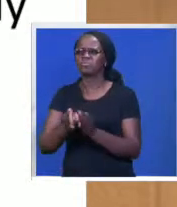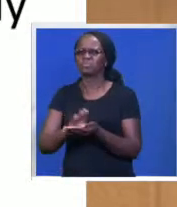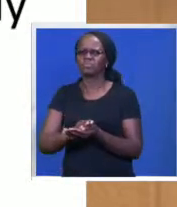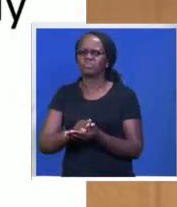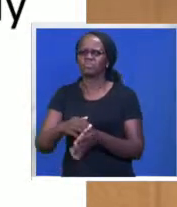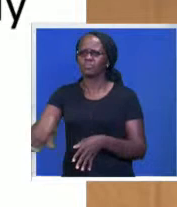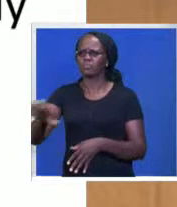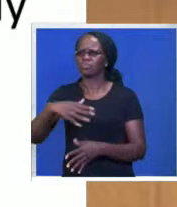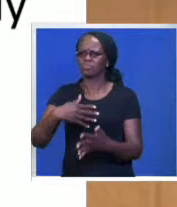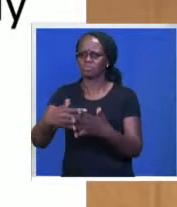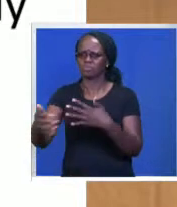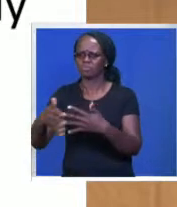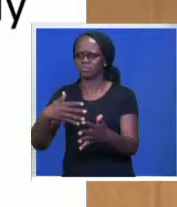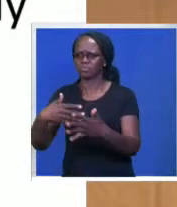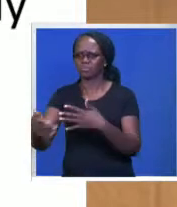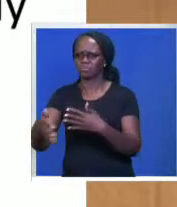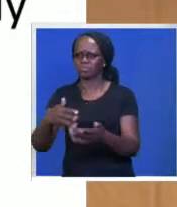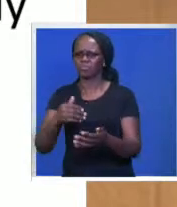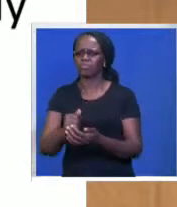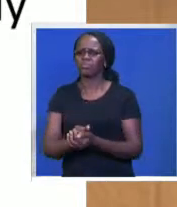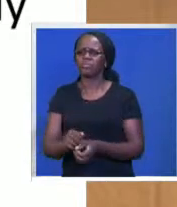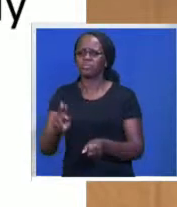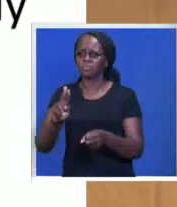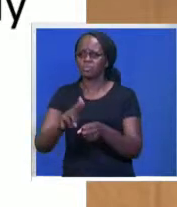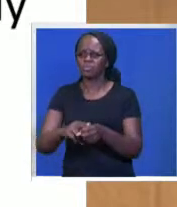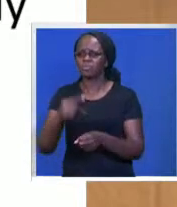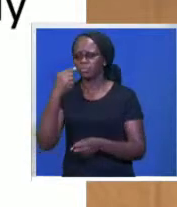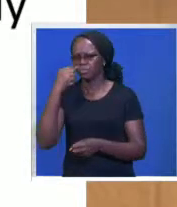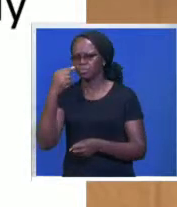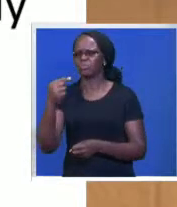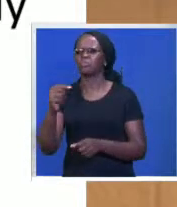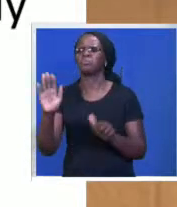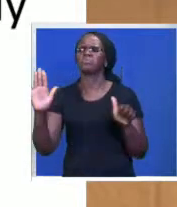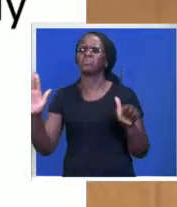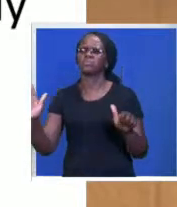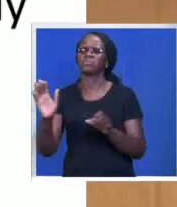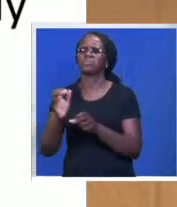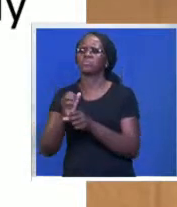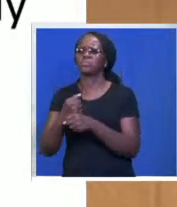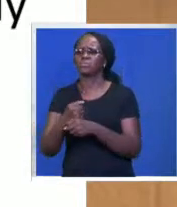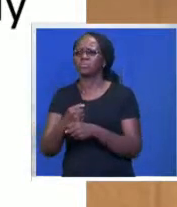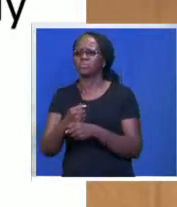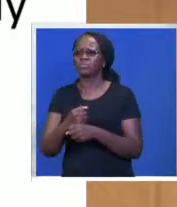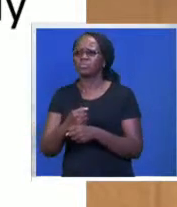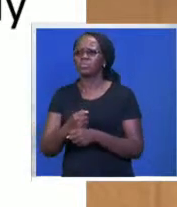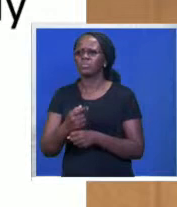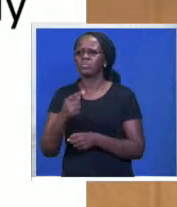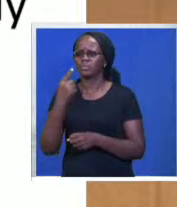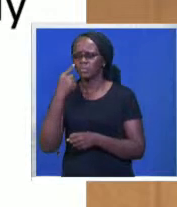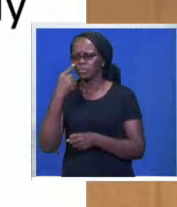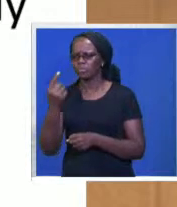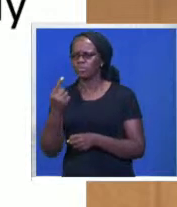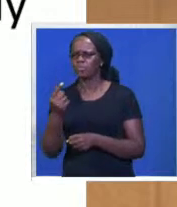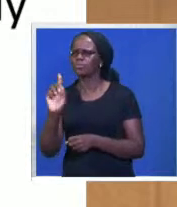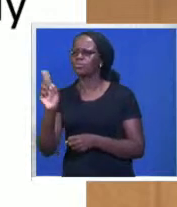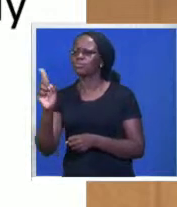days. We're going to look at the 6 days on what was created on each day, just as a reminder, Lenai